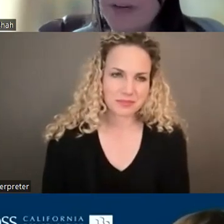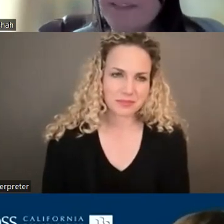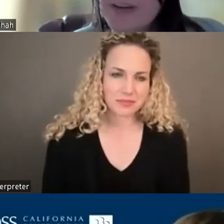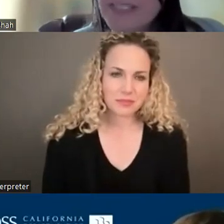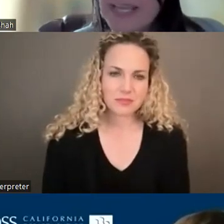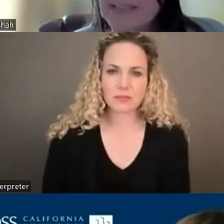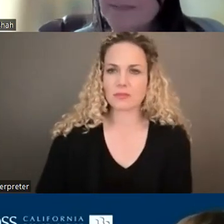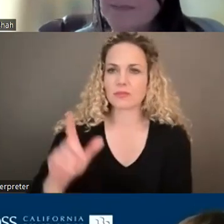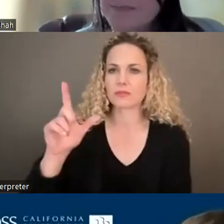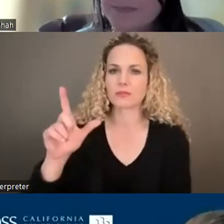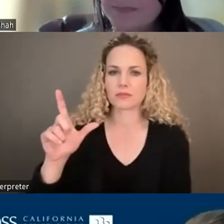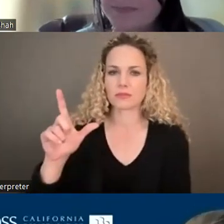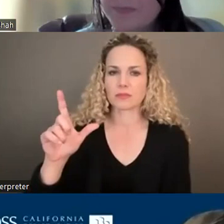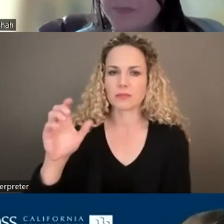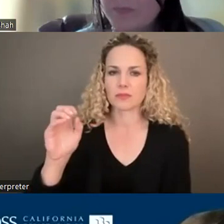Lori Fontaine.